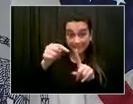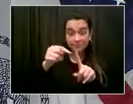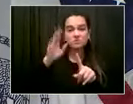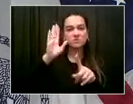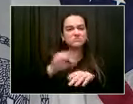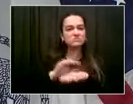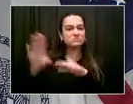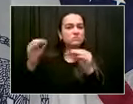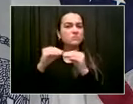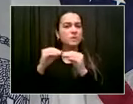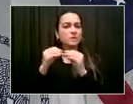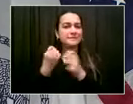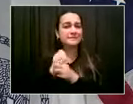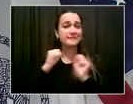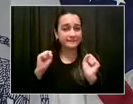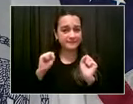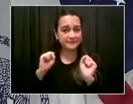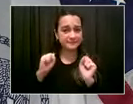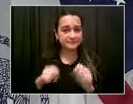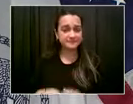James.